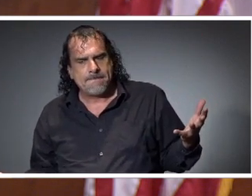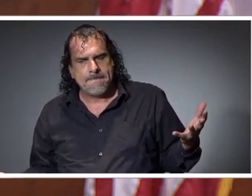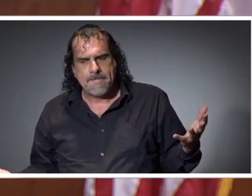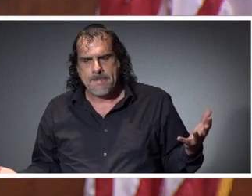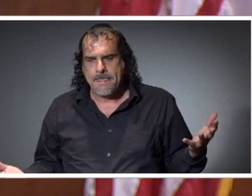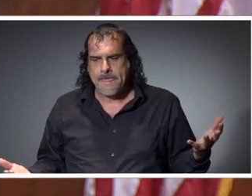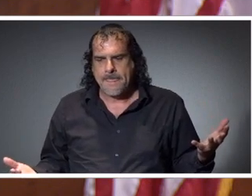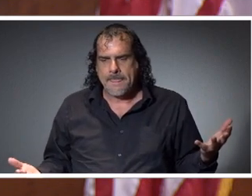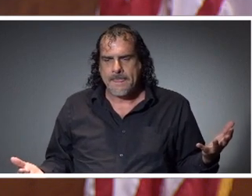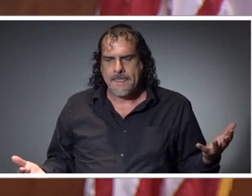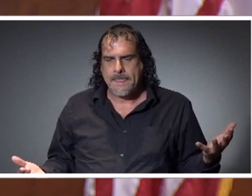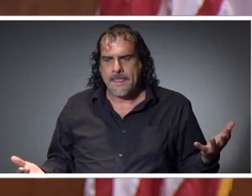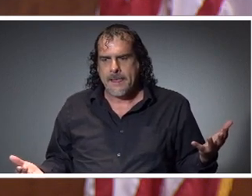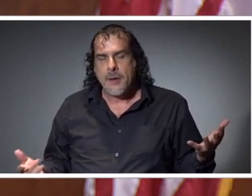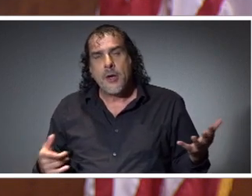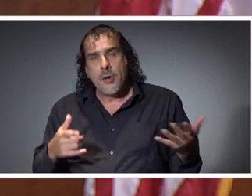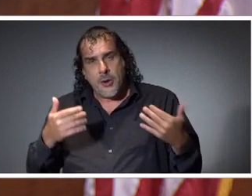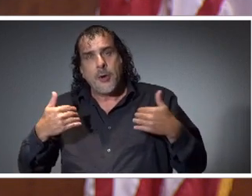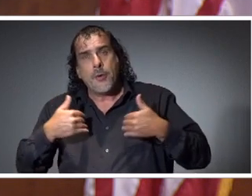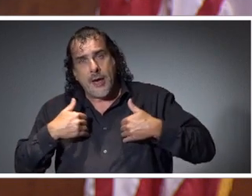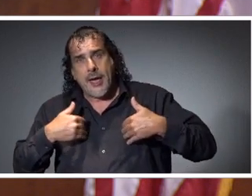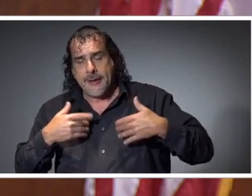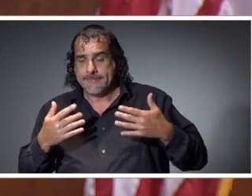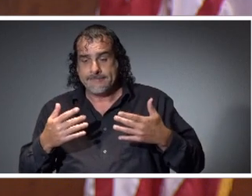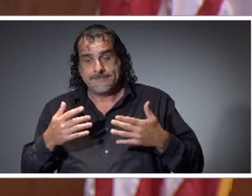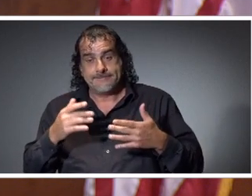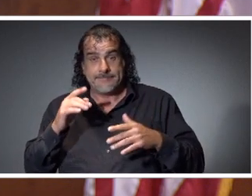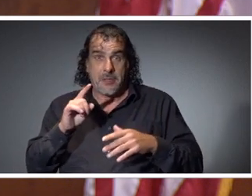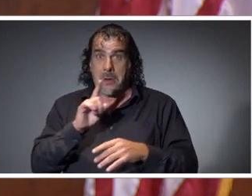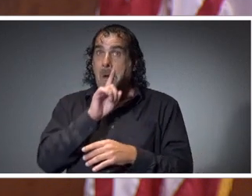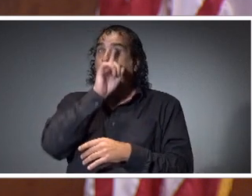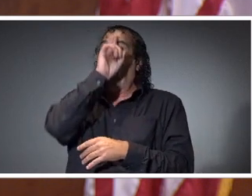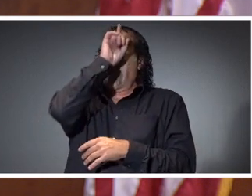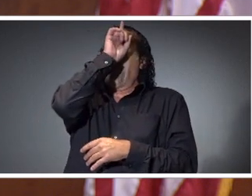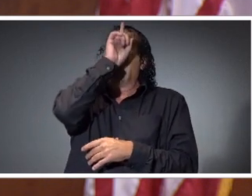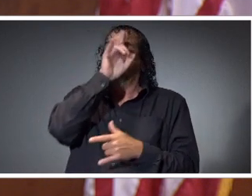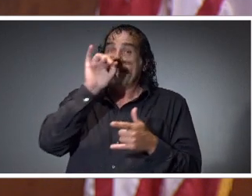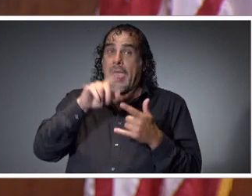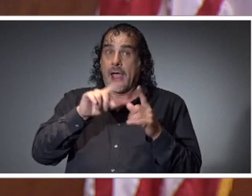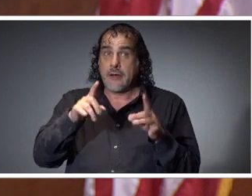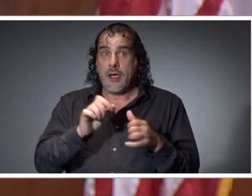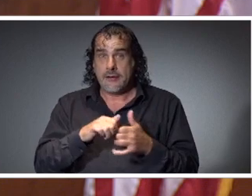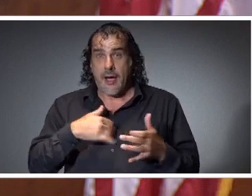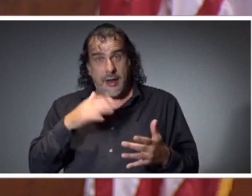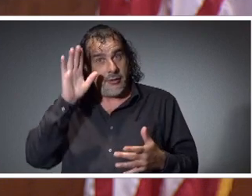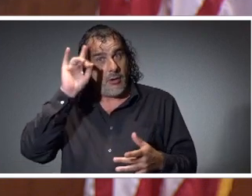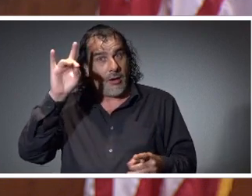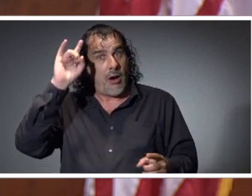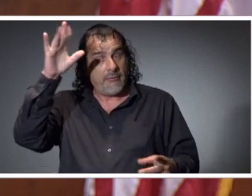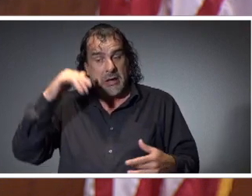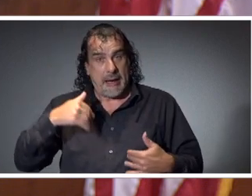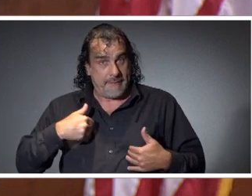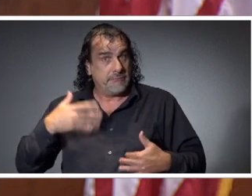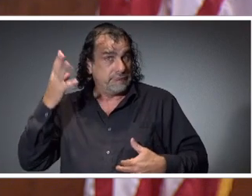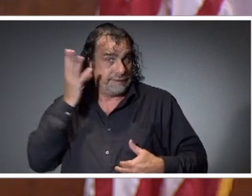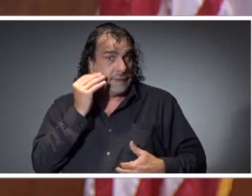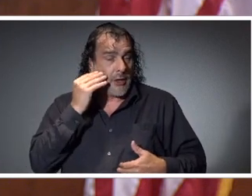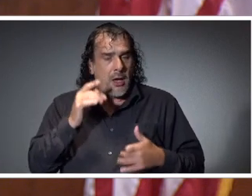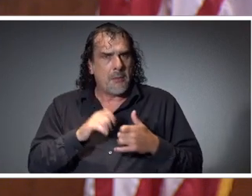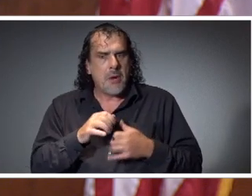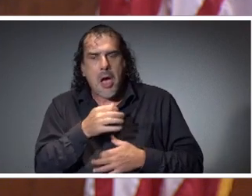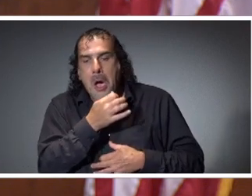there is the test that is pretty invasive, and I have done that, and it is not fun. But the front of the nose test is not nearly